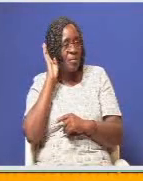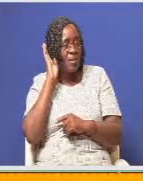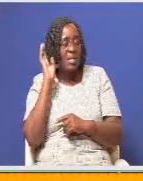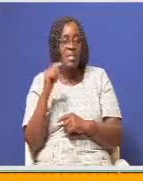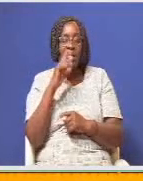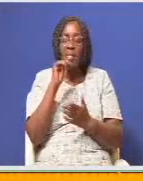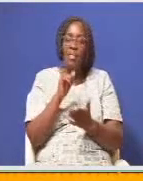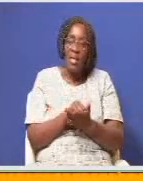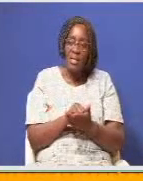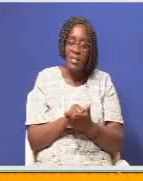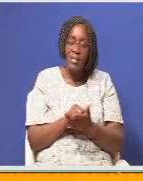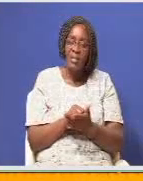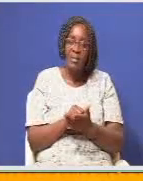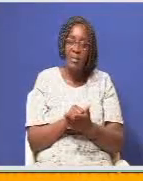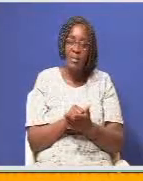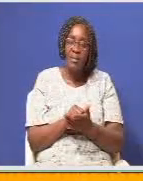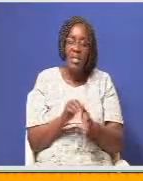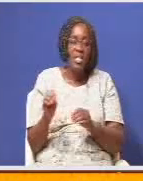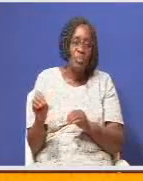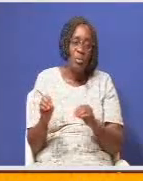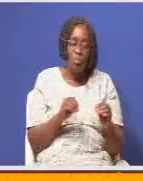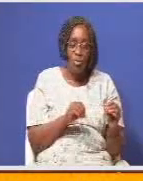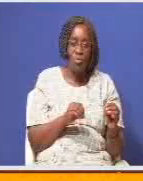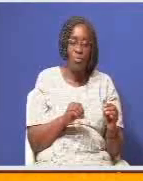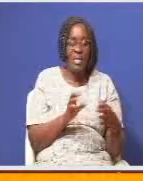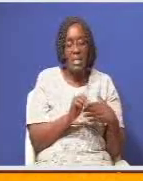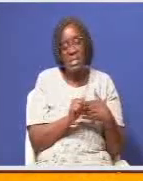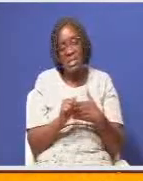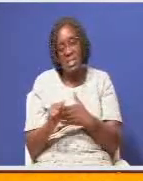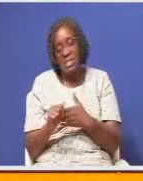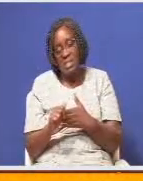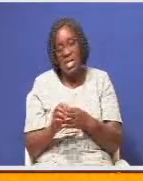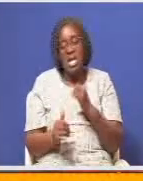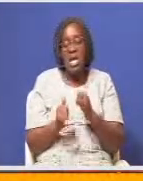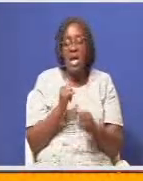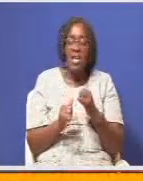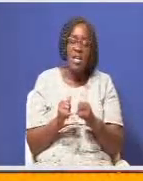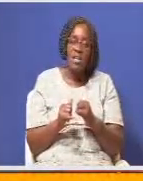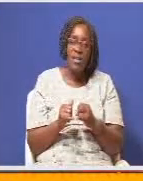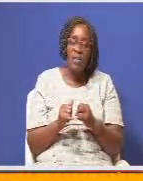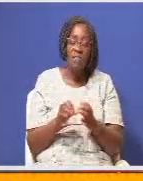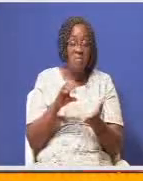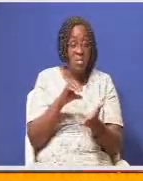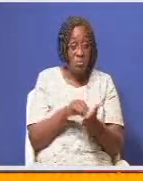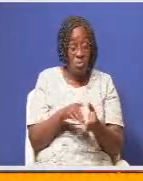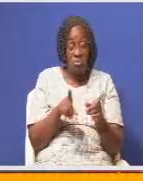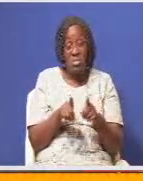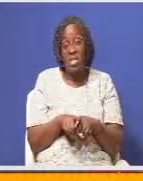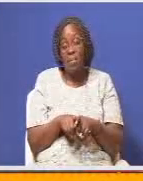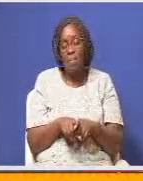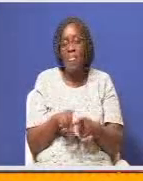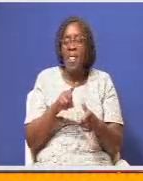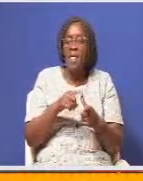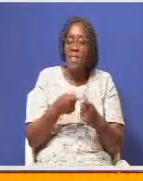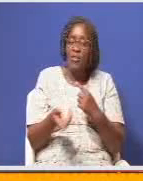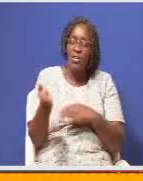KDF saying, it may move and we may take over and lead. And if we reach that situation, then we will